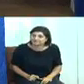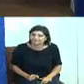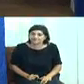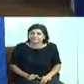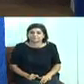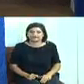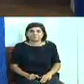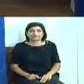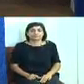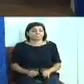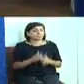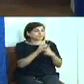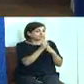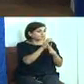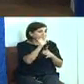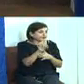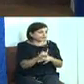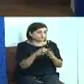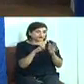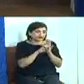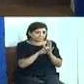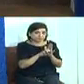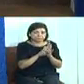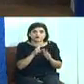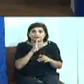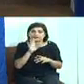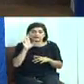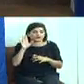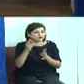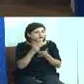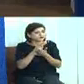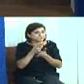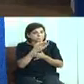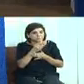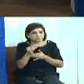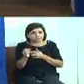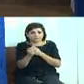So lead by example. Speak your truth in love.